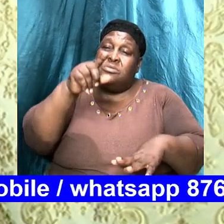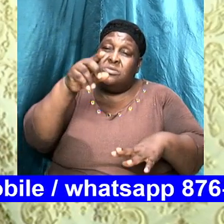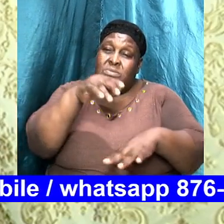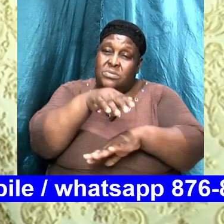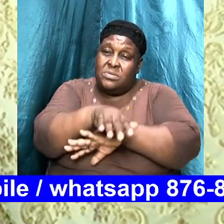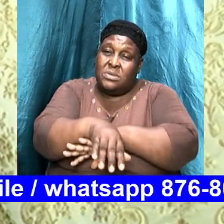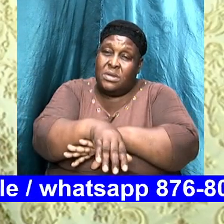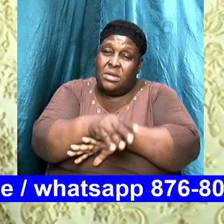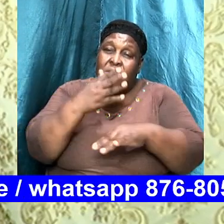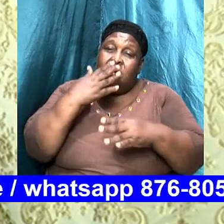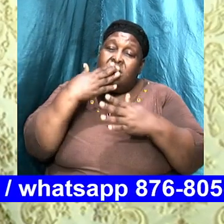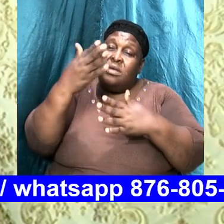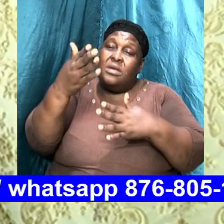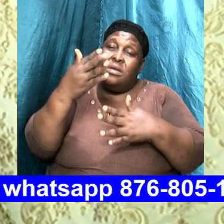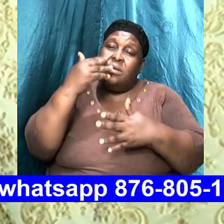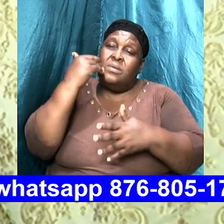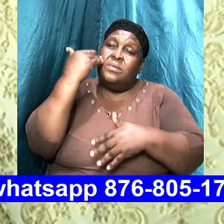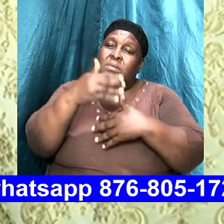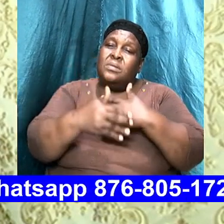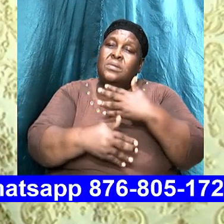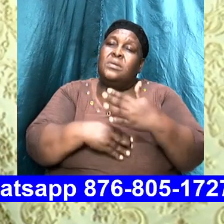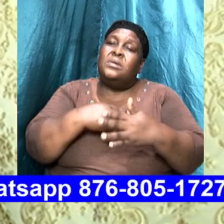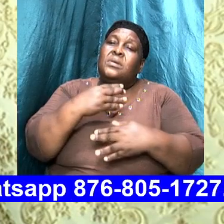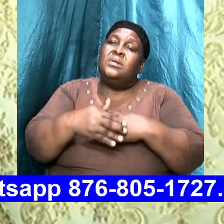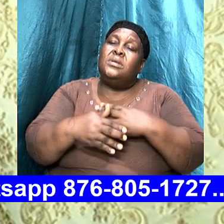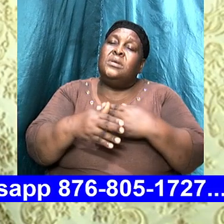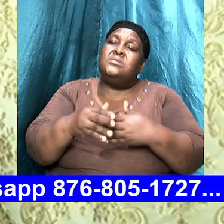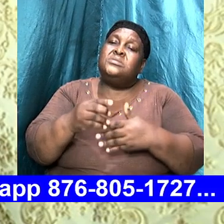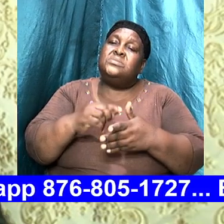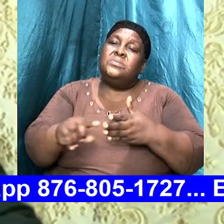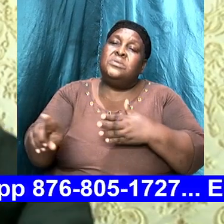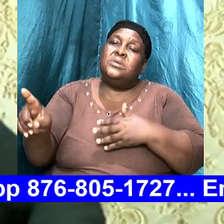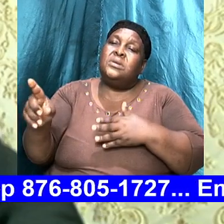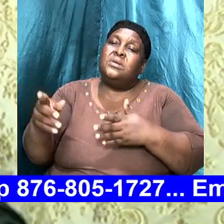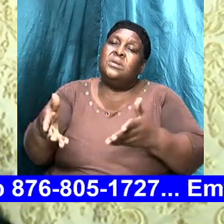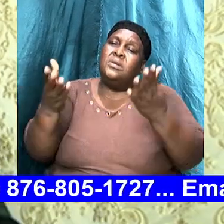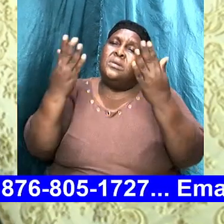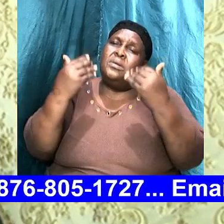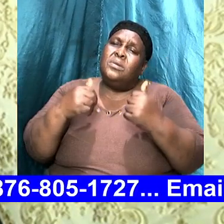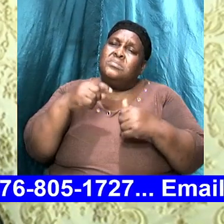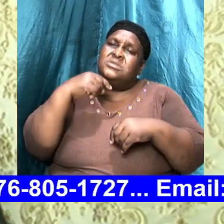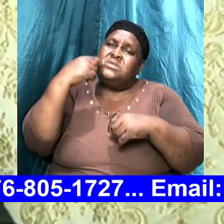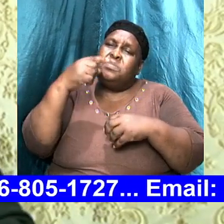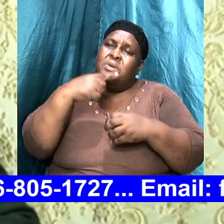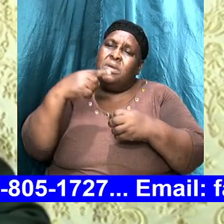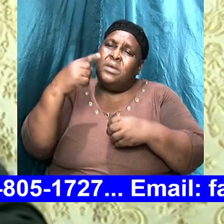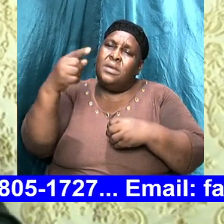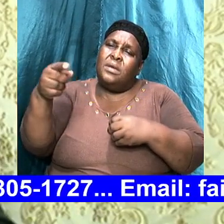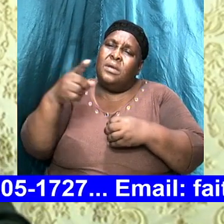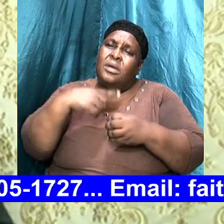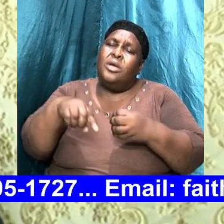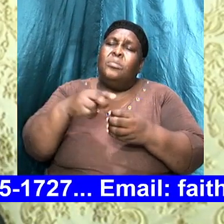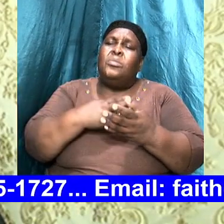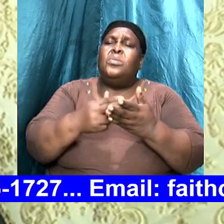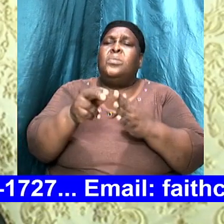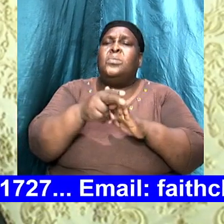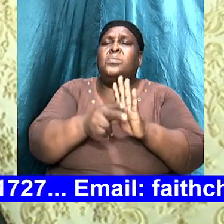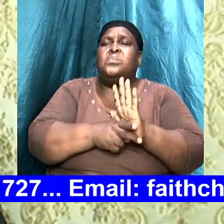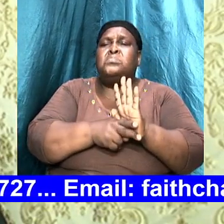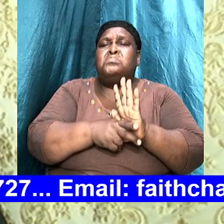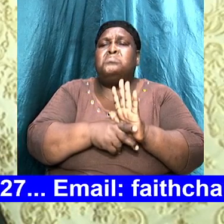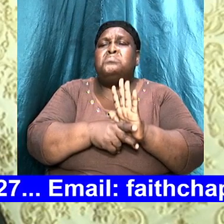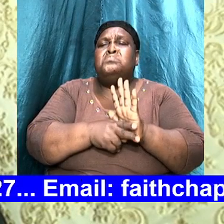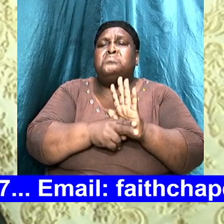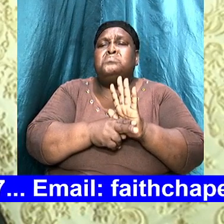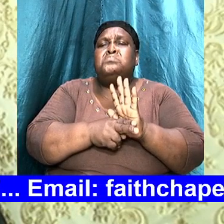in next week as we come we will talk about holiness and we will just go as the spirit of God lead us